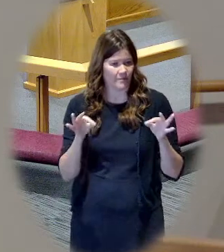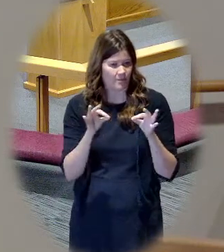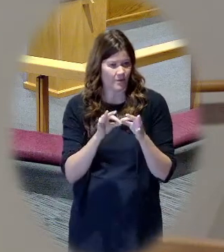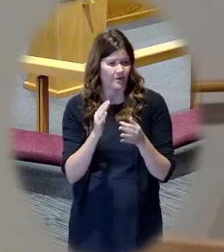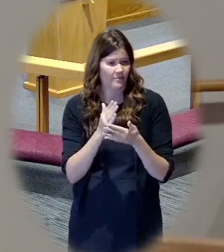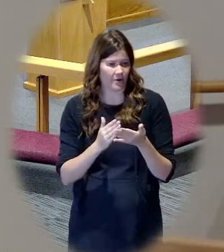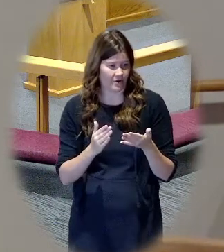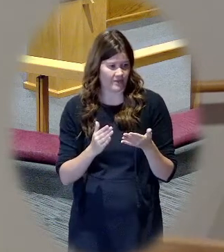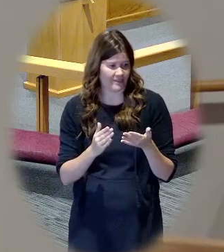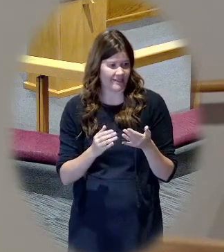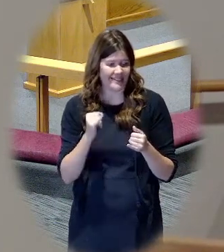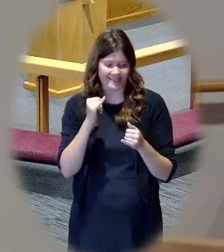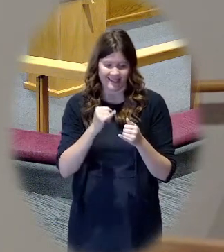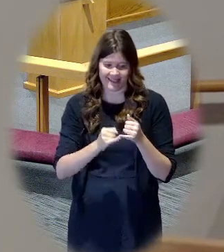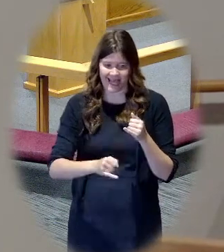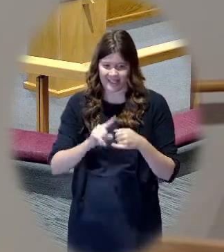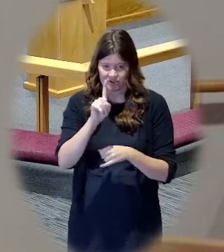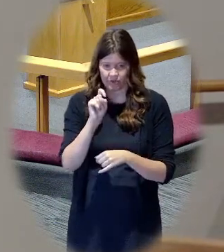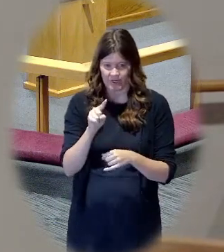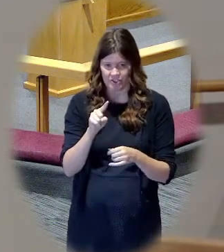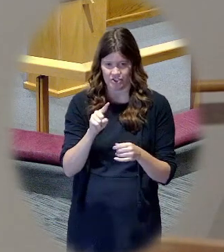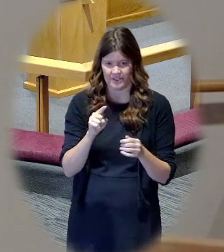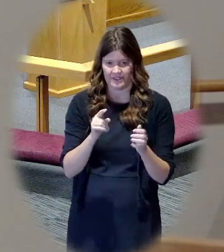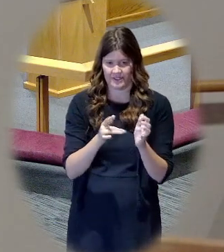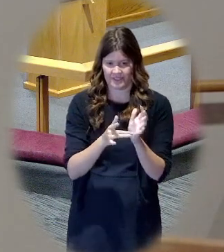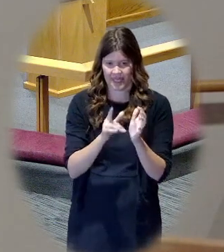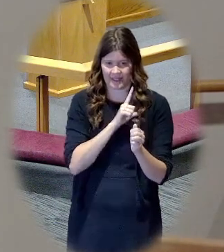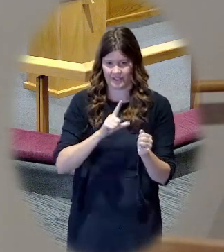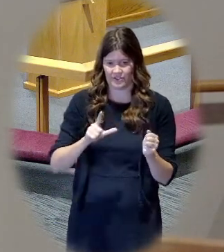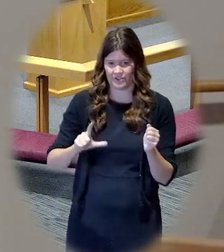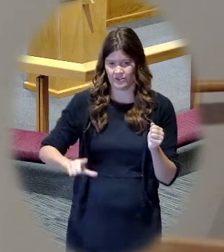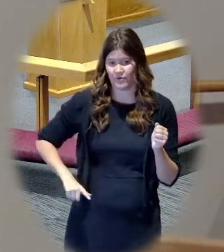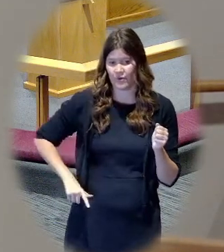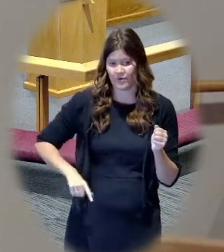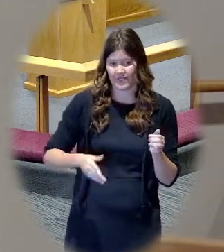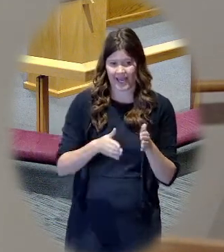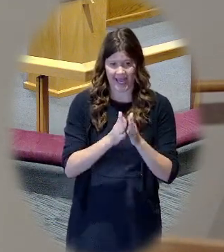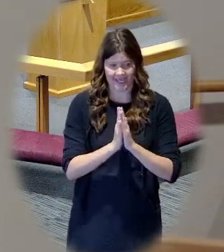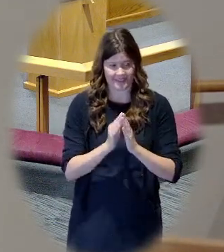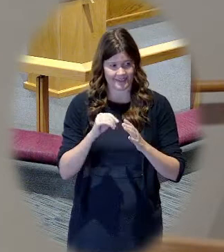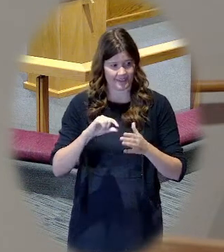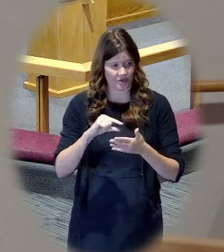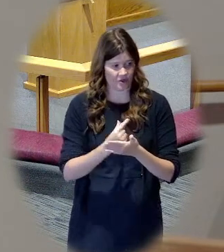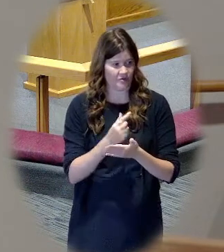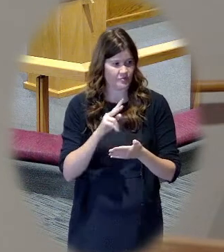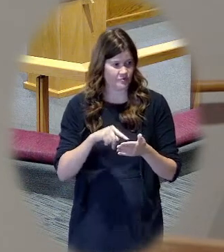And it's the very last question that our Lord asks in our gospel text this morning.